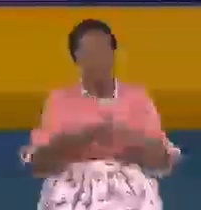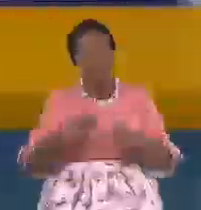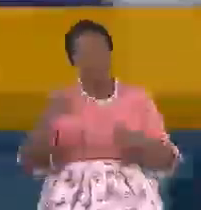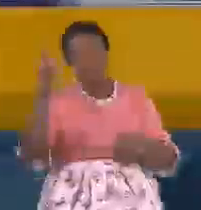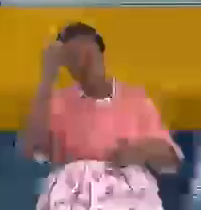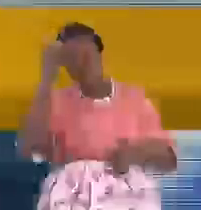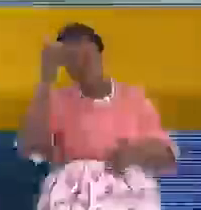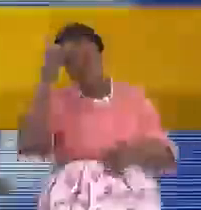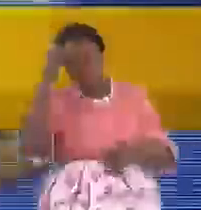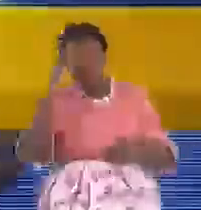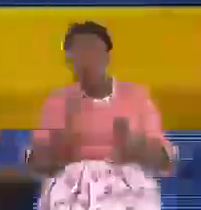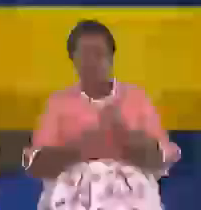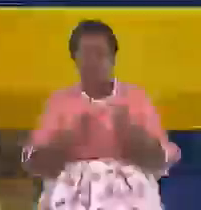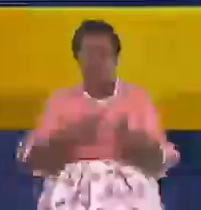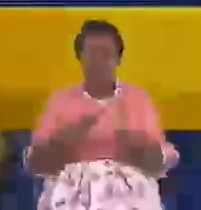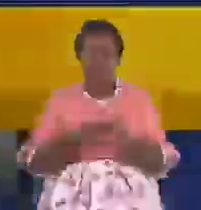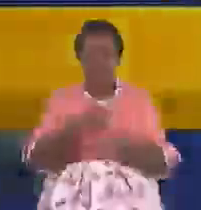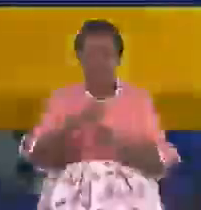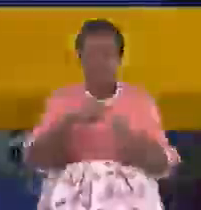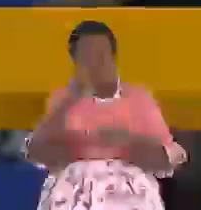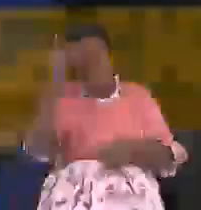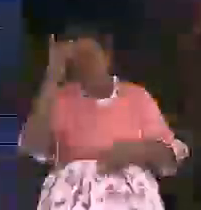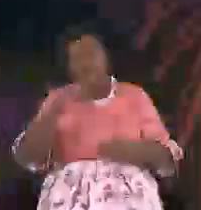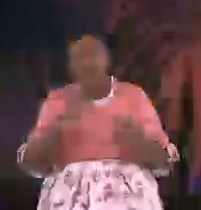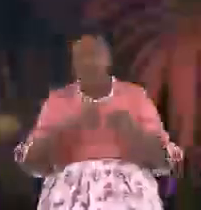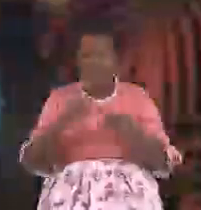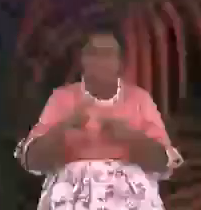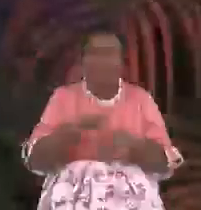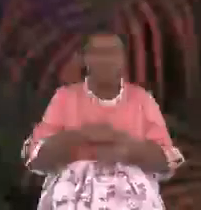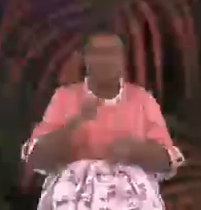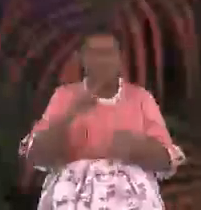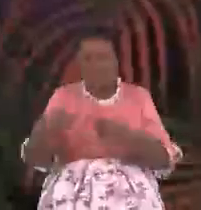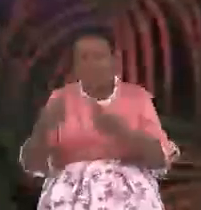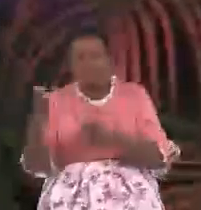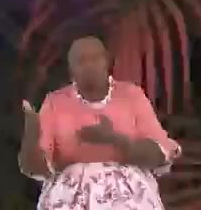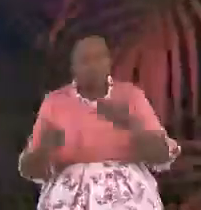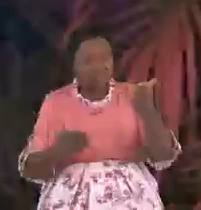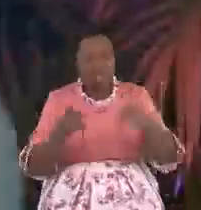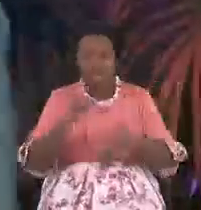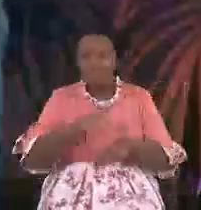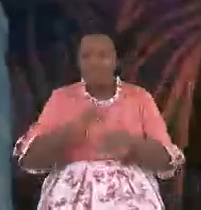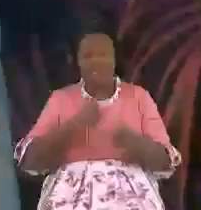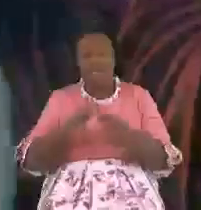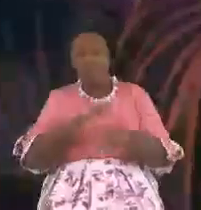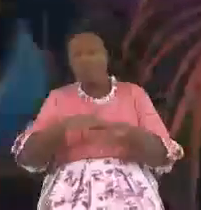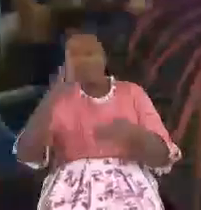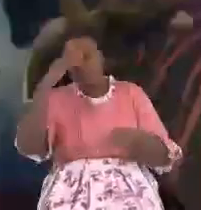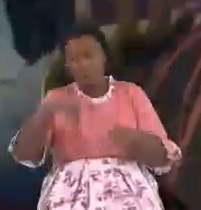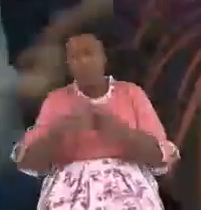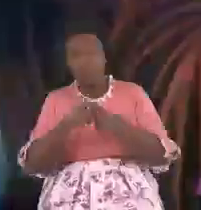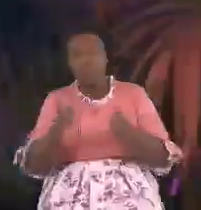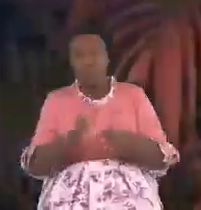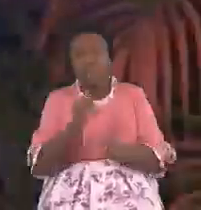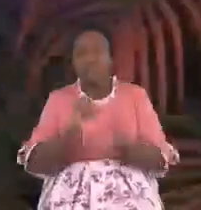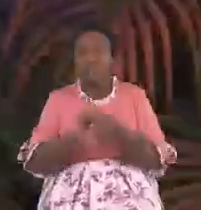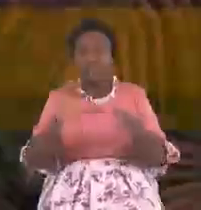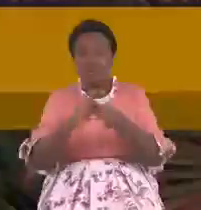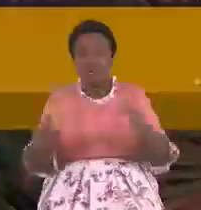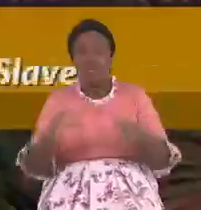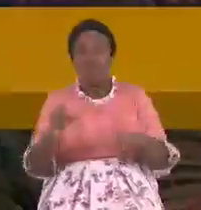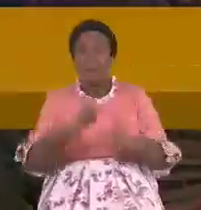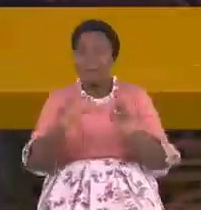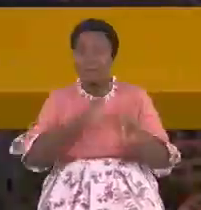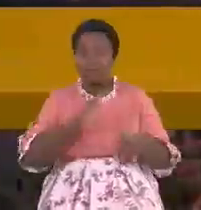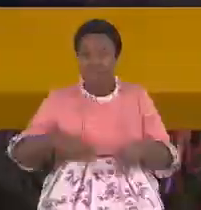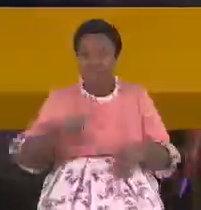are tossing here and there and you do not know how you will get and you relieve what christ says